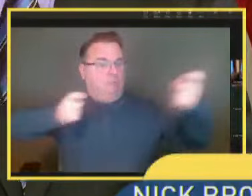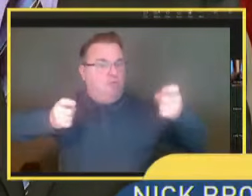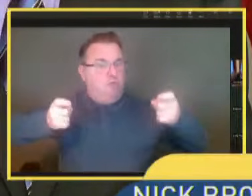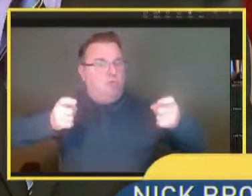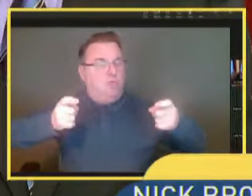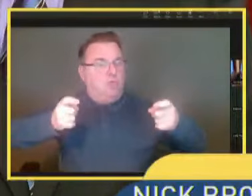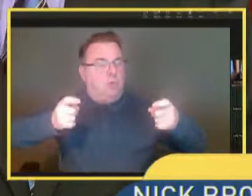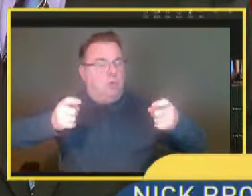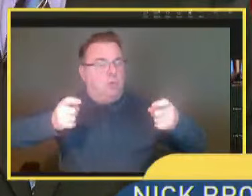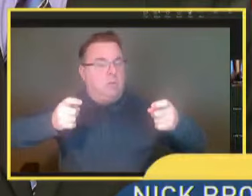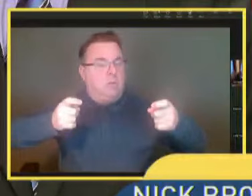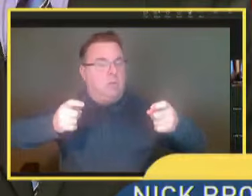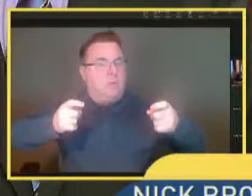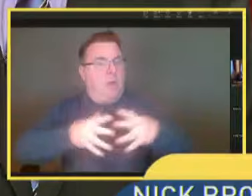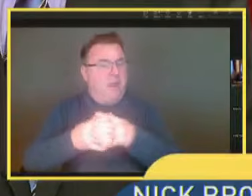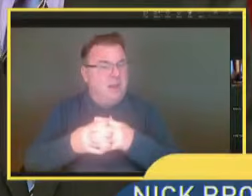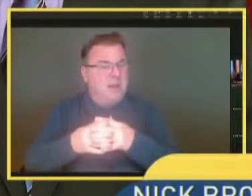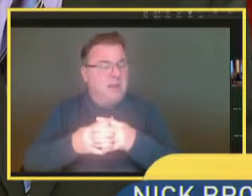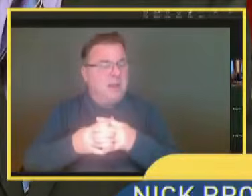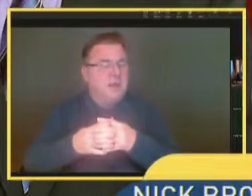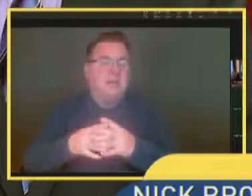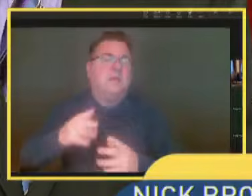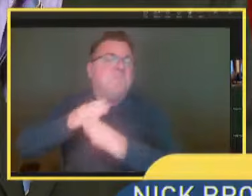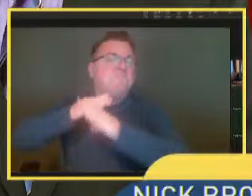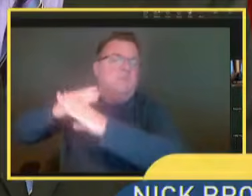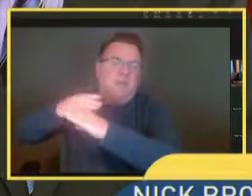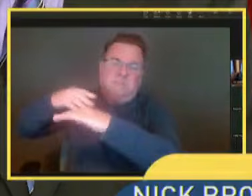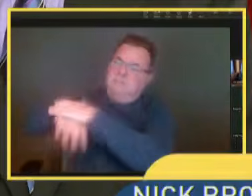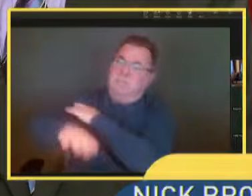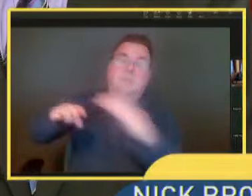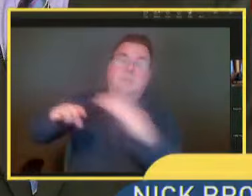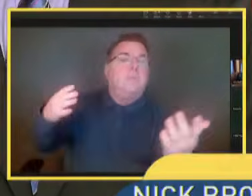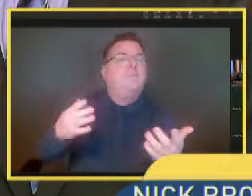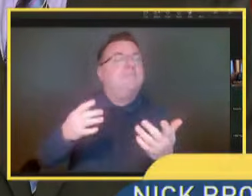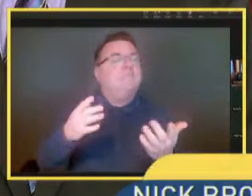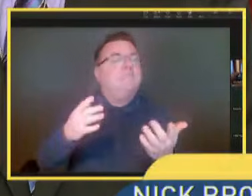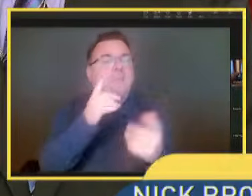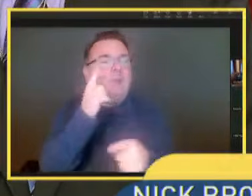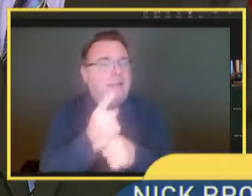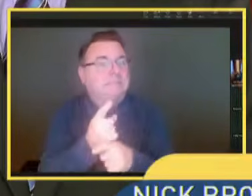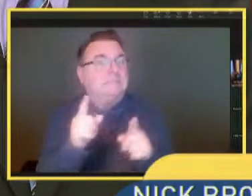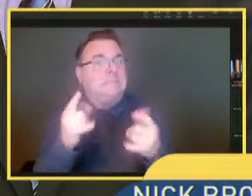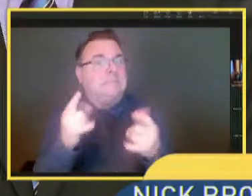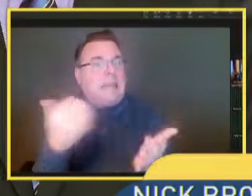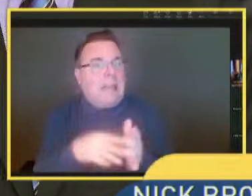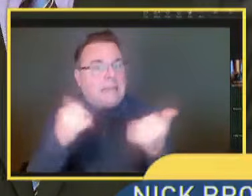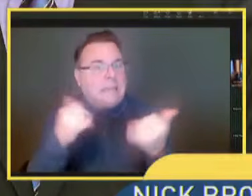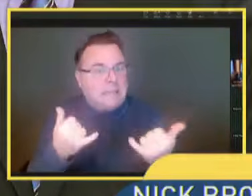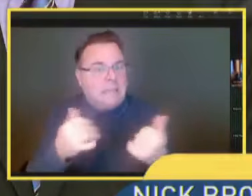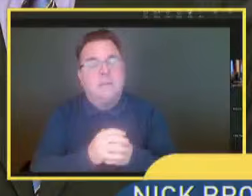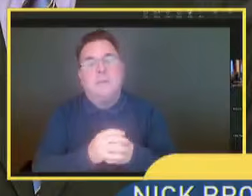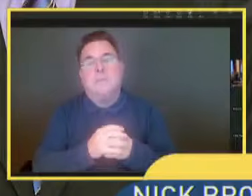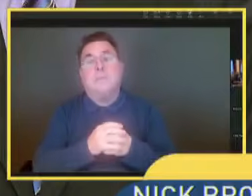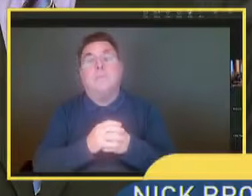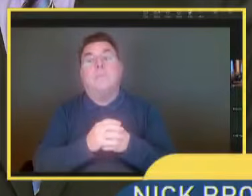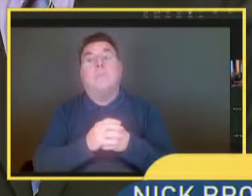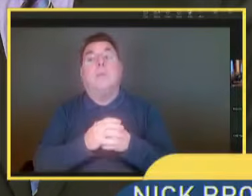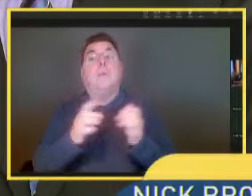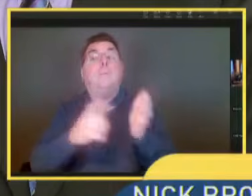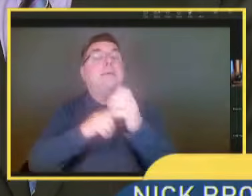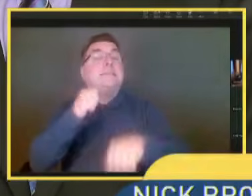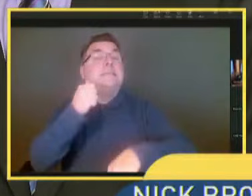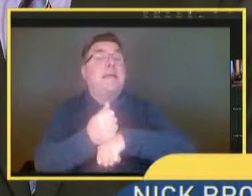Amendment prohibits the unreasonable searches and requires warrants based on probable cause because our homes are